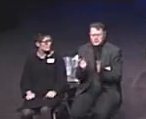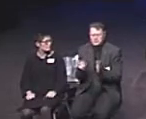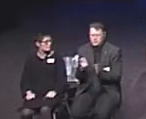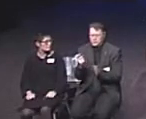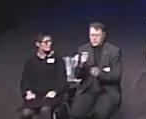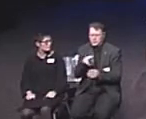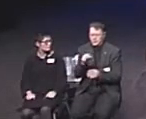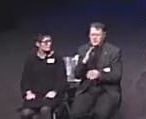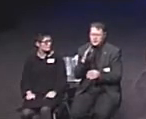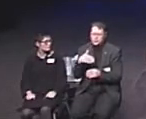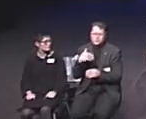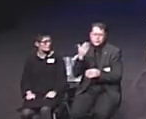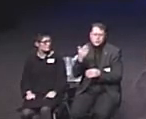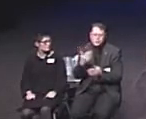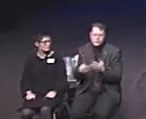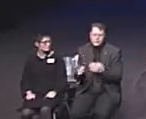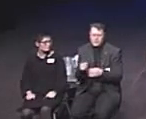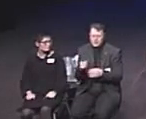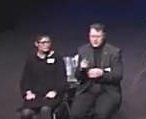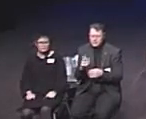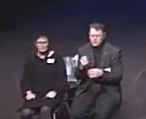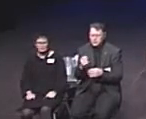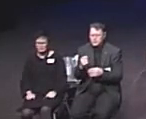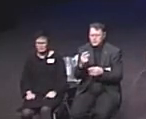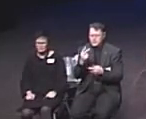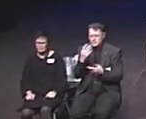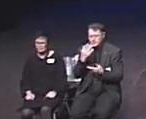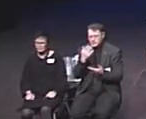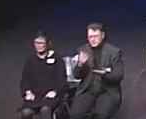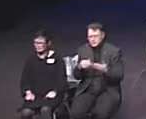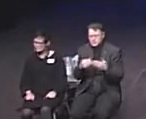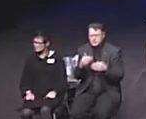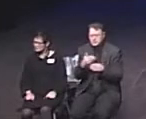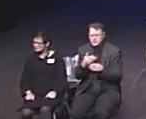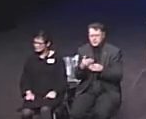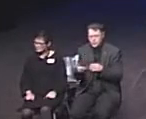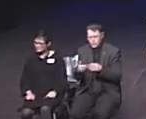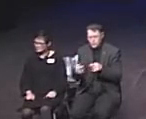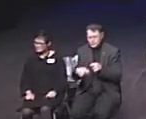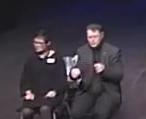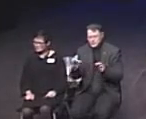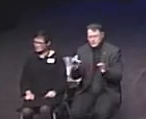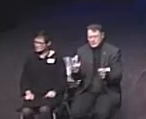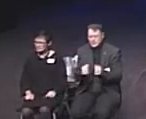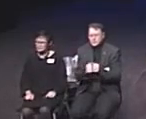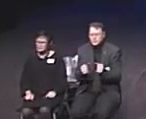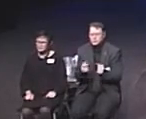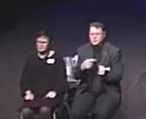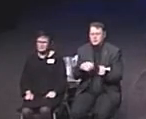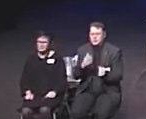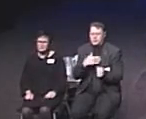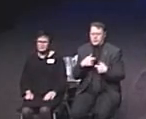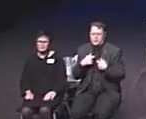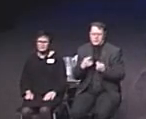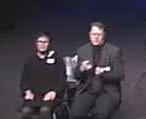about the next steps here, or if we will damage the schedule totally, because we have also a lot of